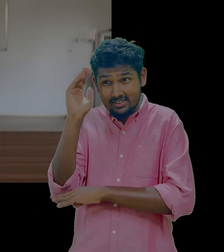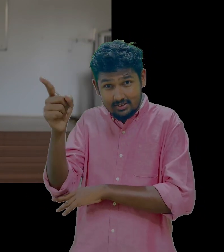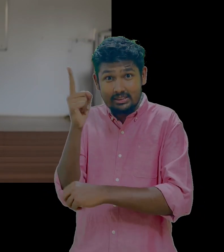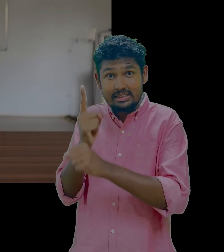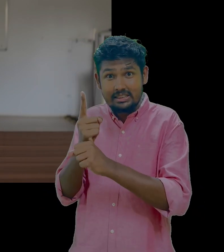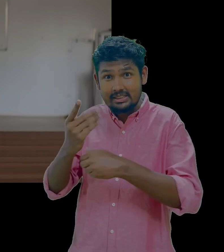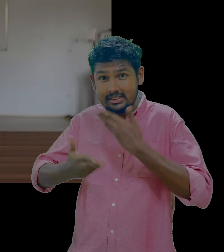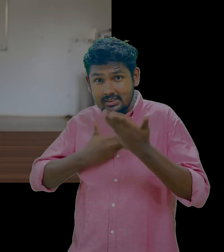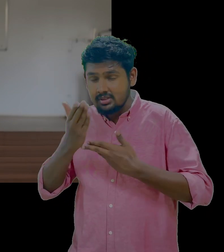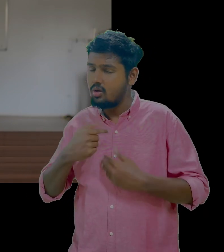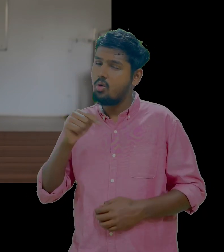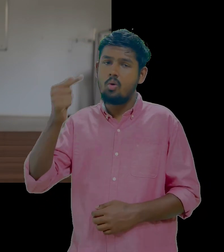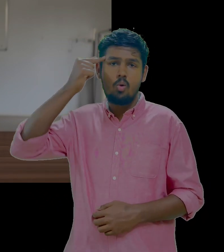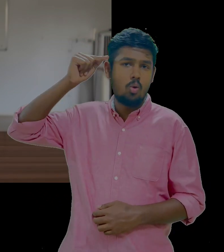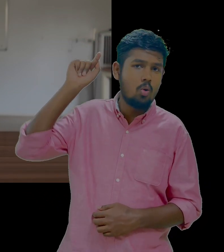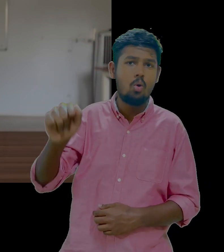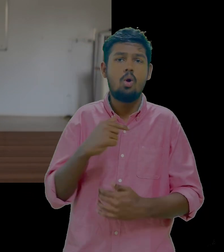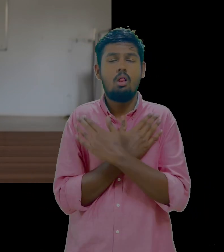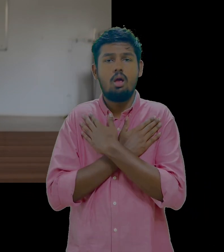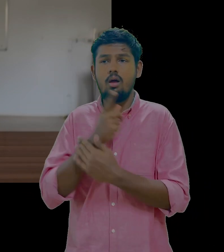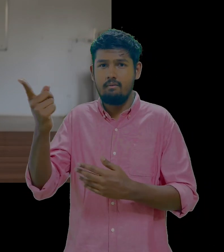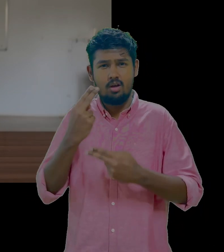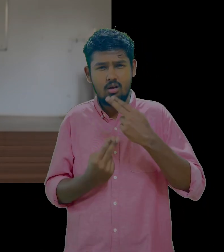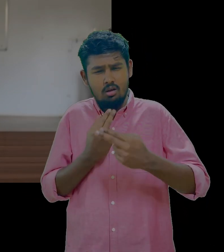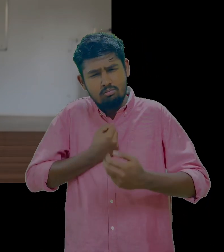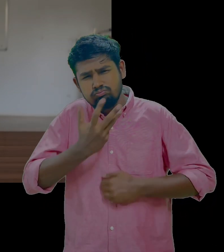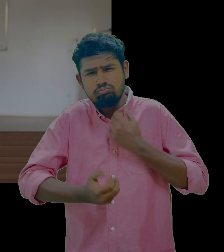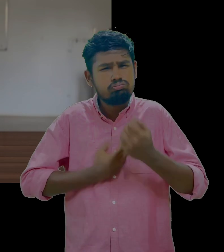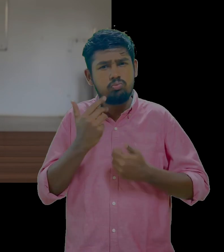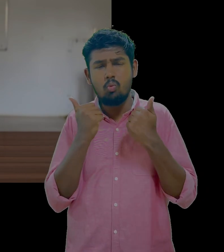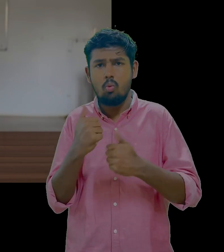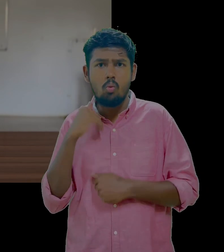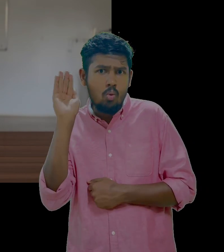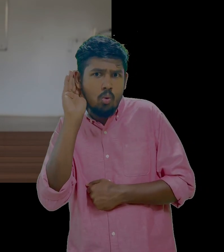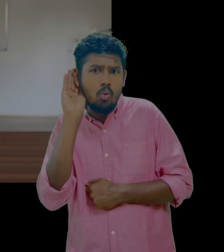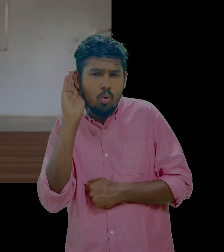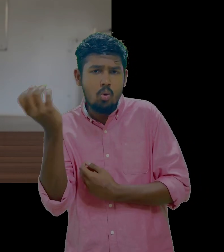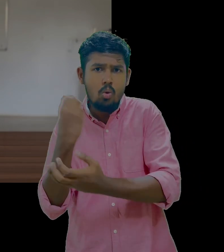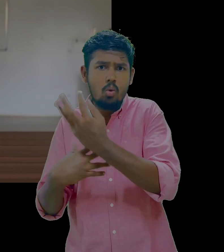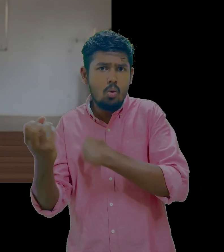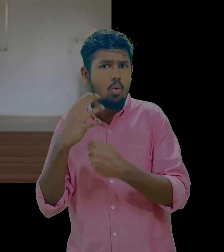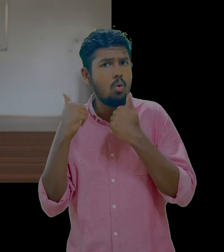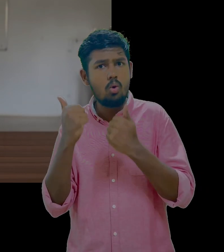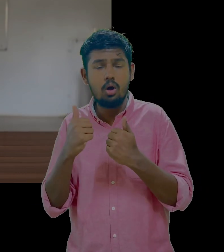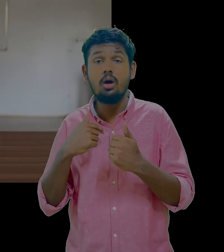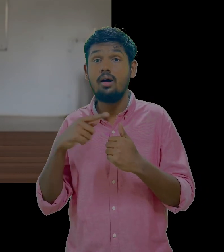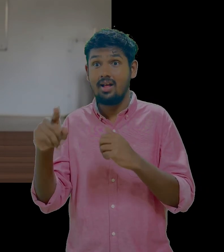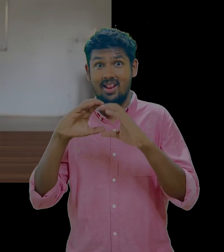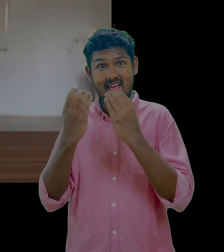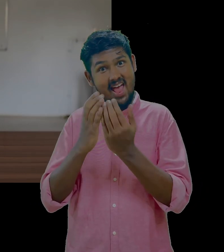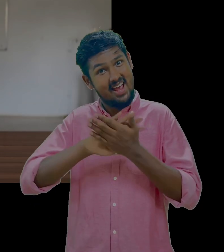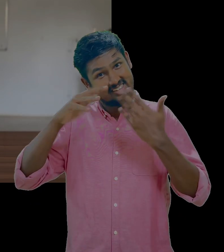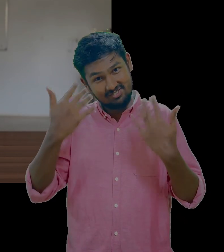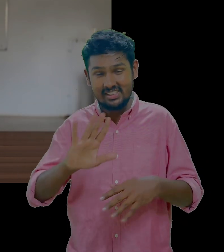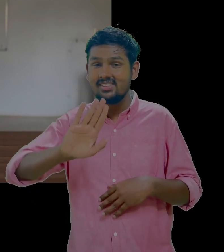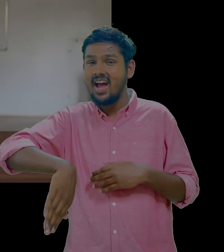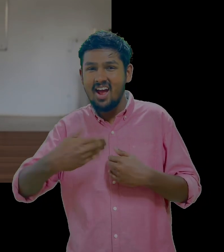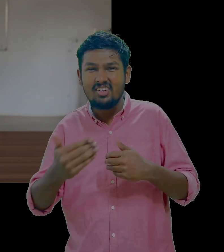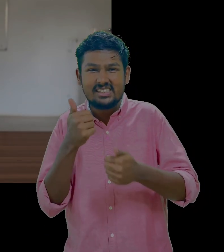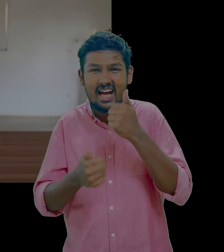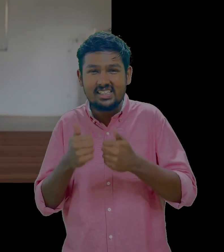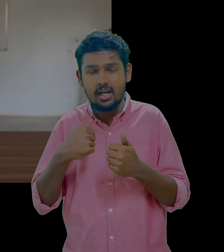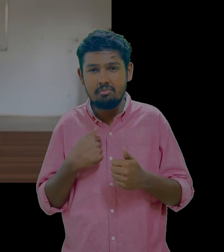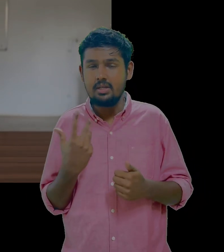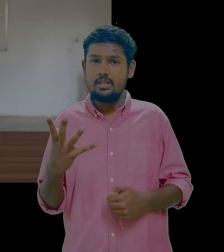well. I went to the hall and I did not have my scribe. I waited 5 minutes, 10 minutes, 15